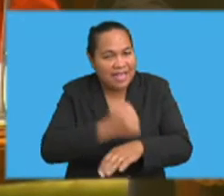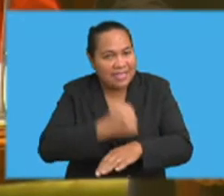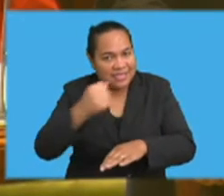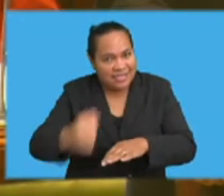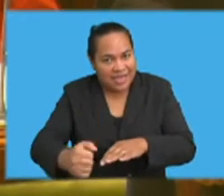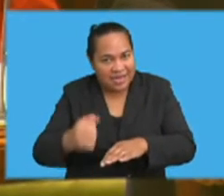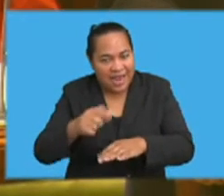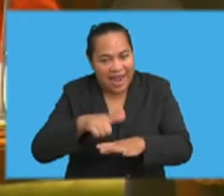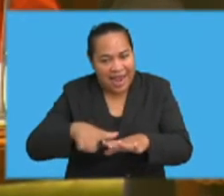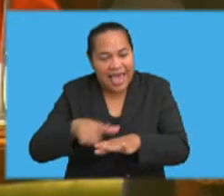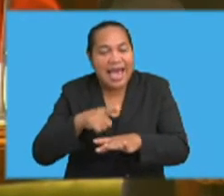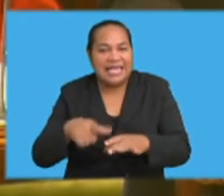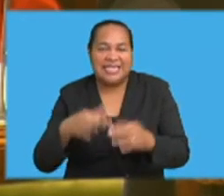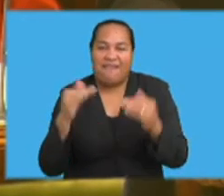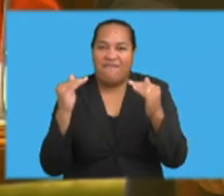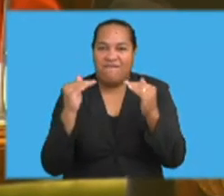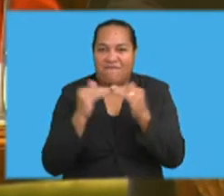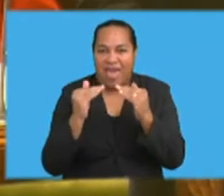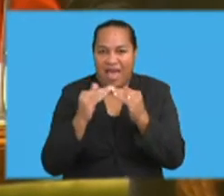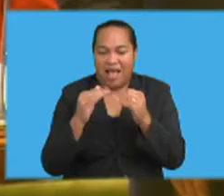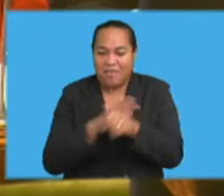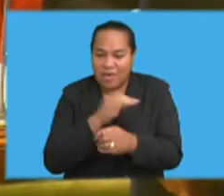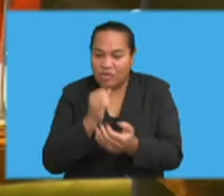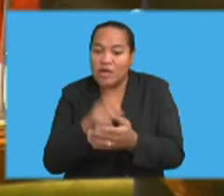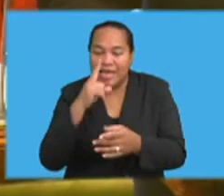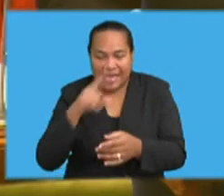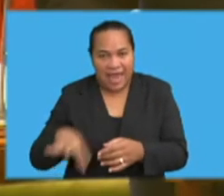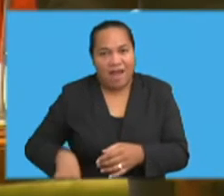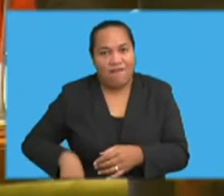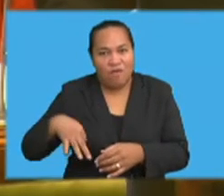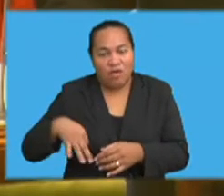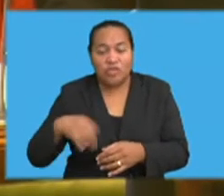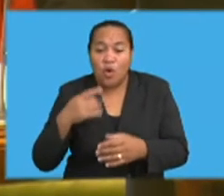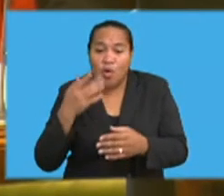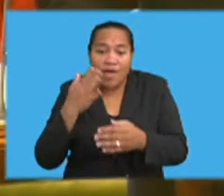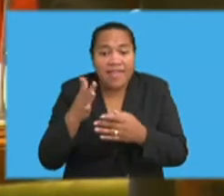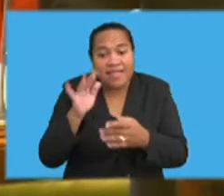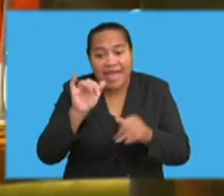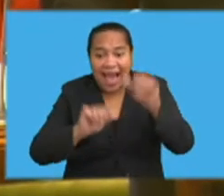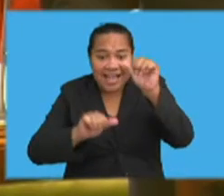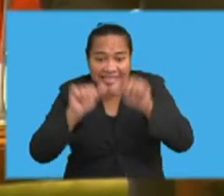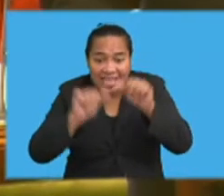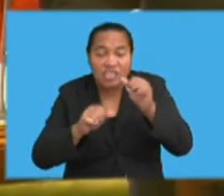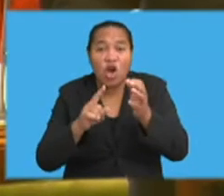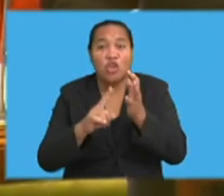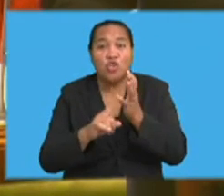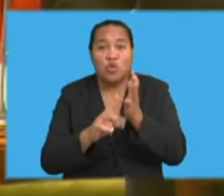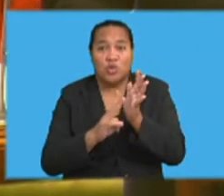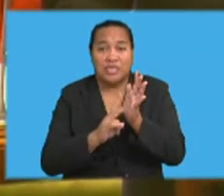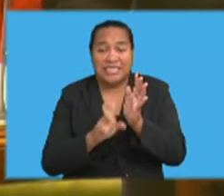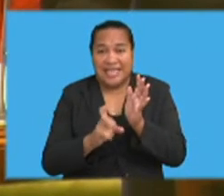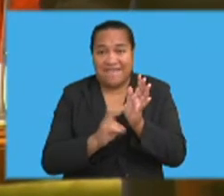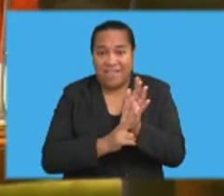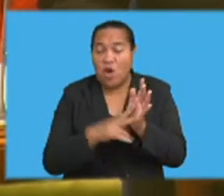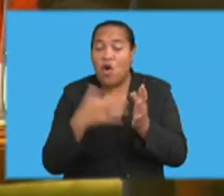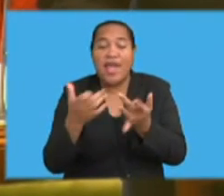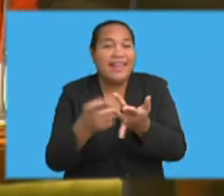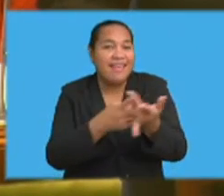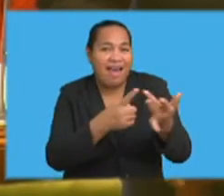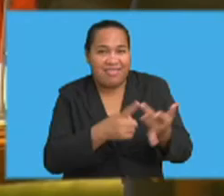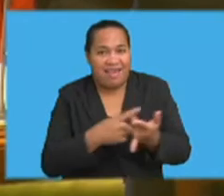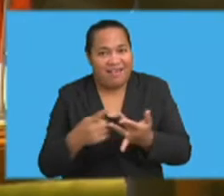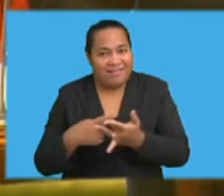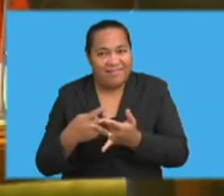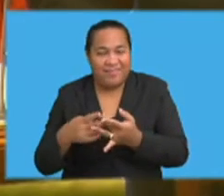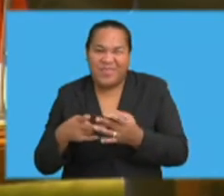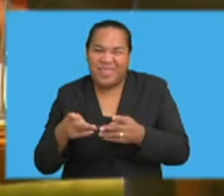and affordable by our lessees, whether it is assessed on UCV or any other basis.